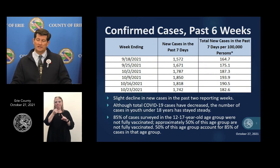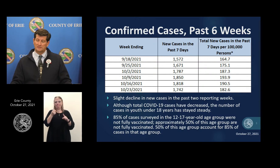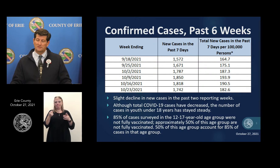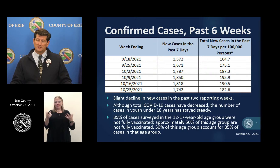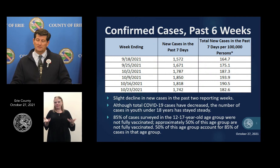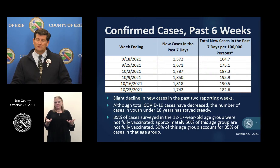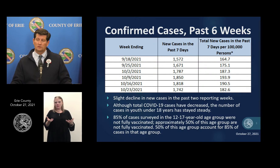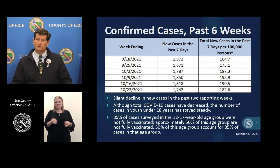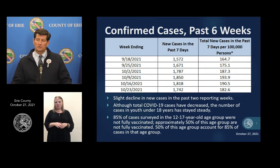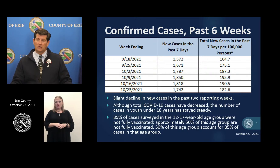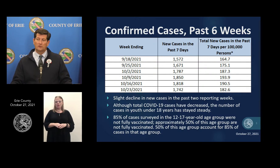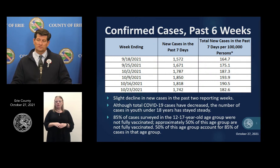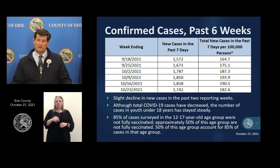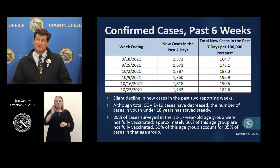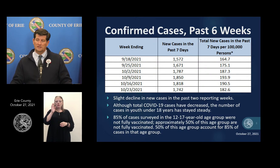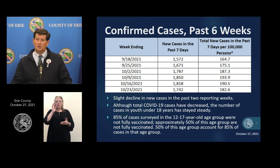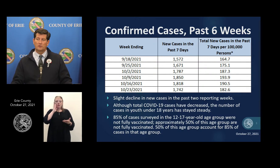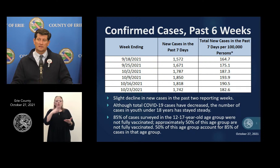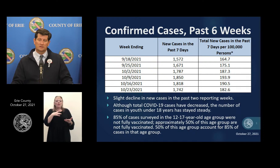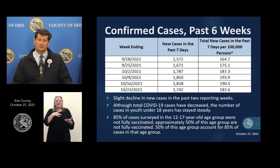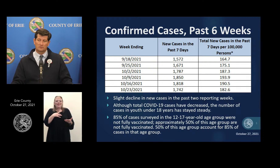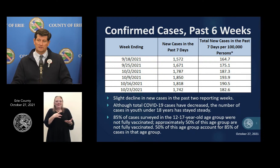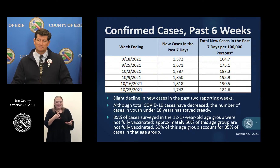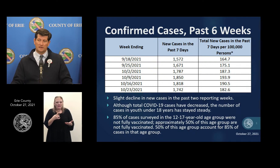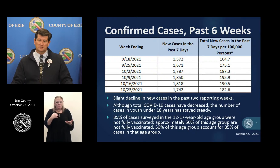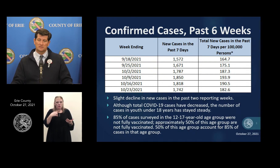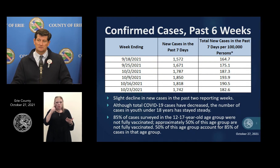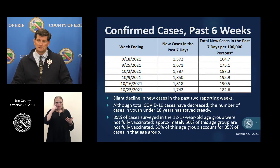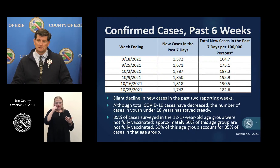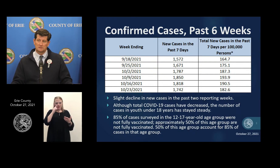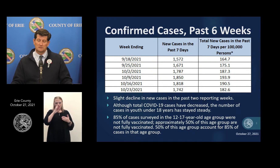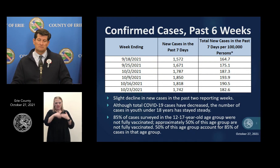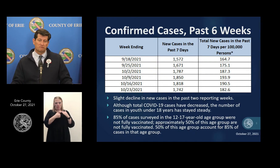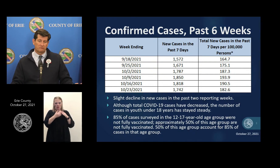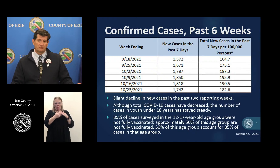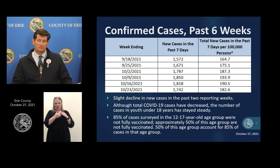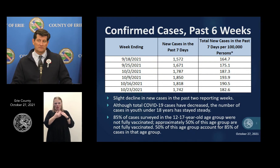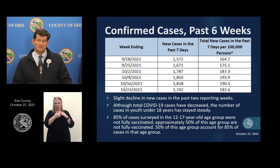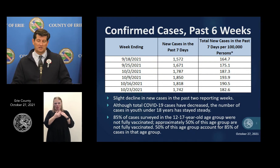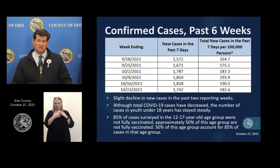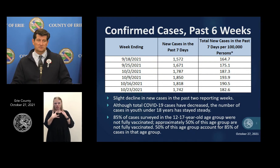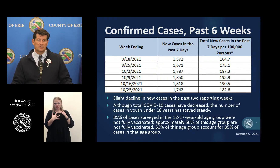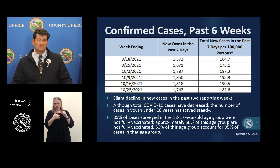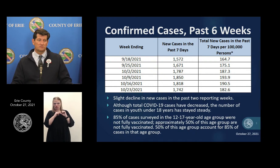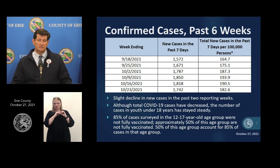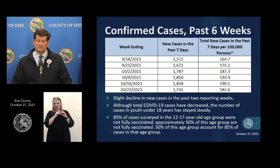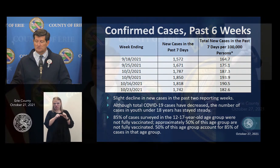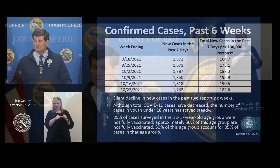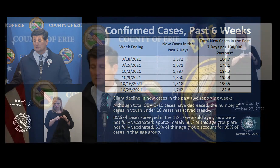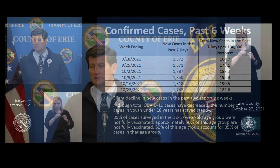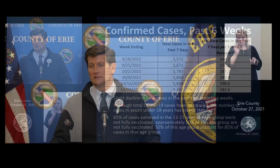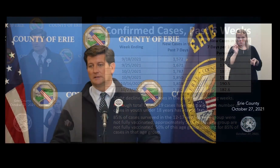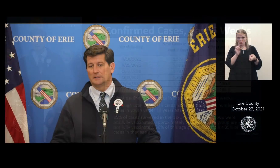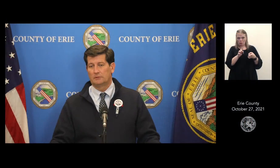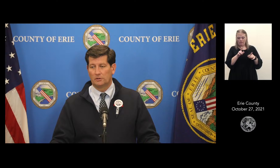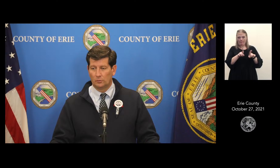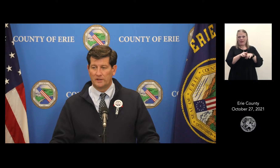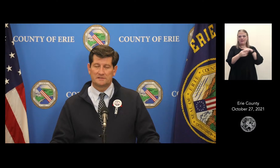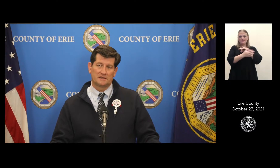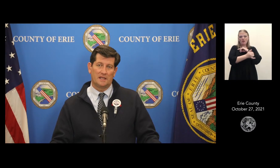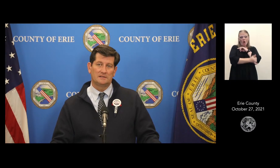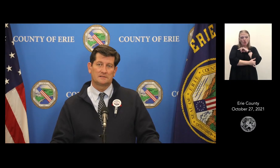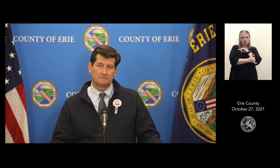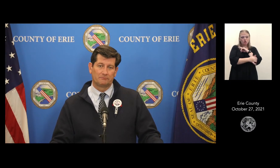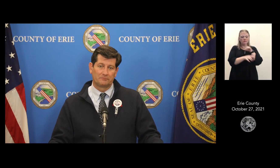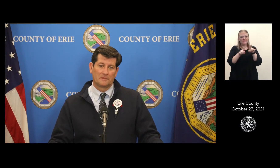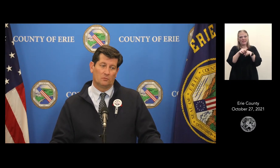I would like to think that we're all trending and going in the correct direction as a country, as a region. I would hope